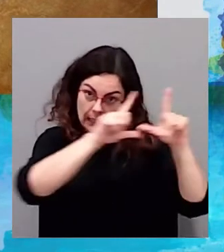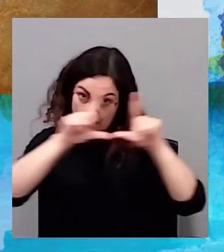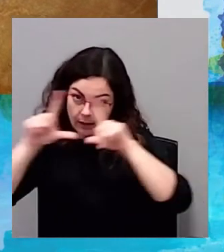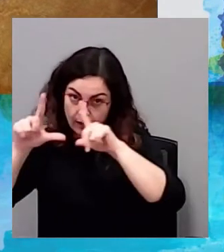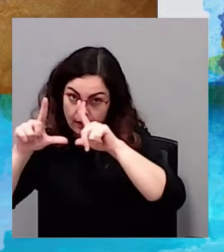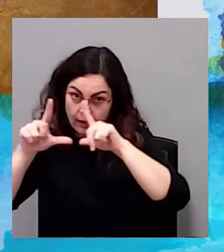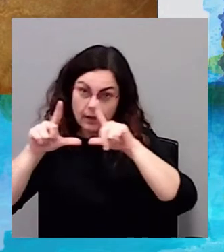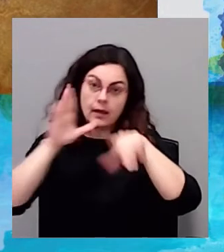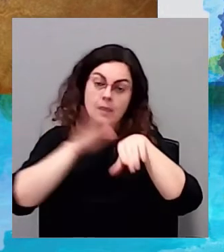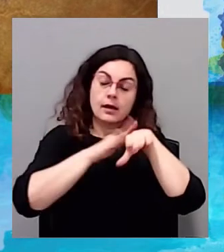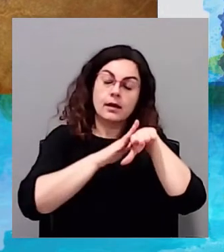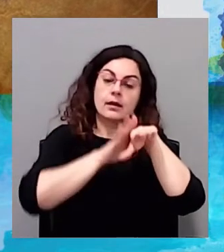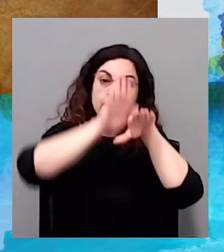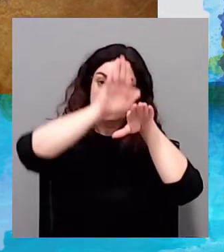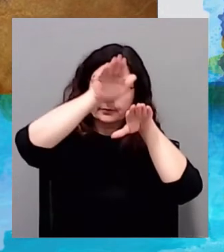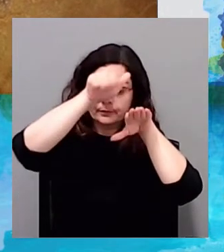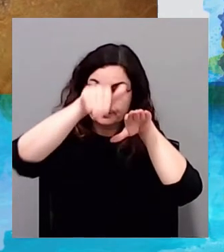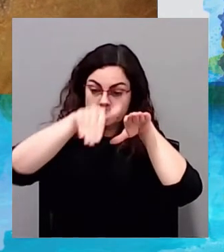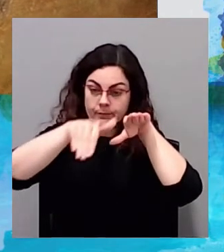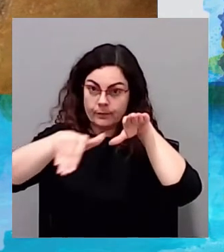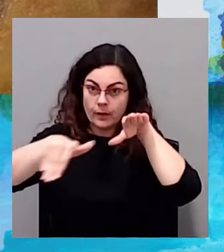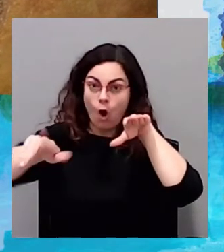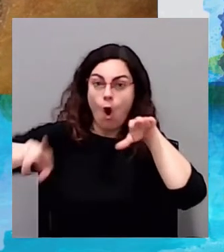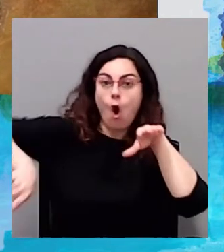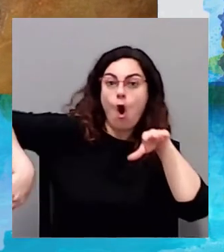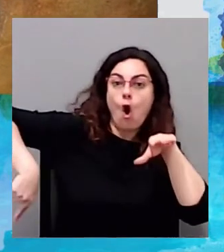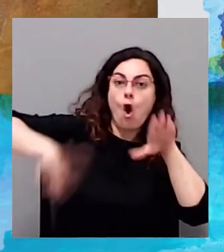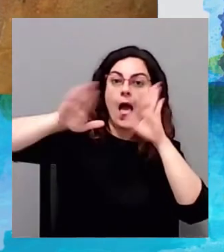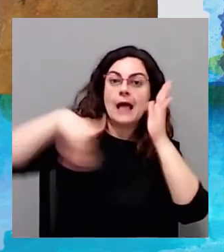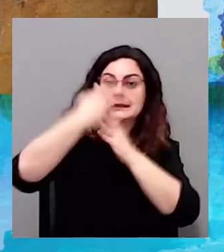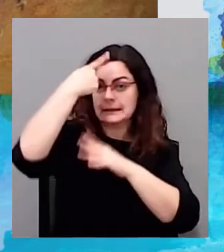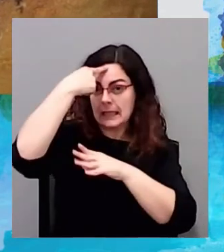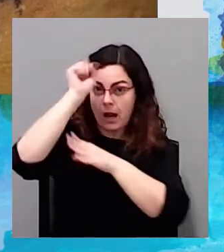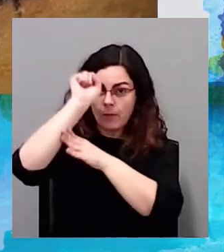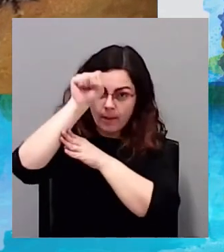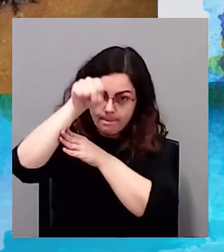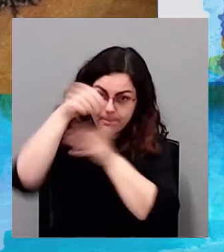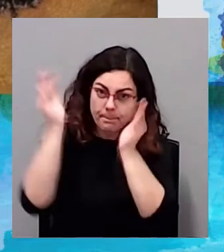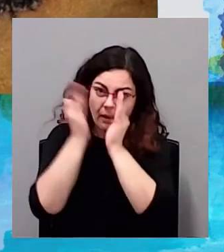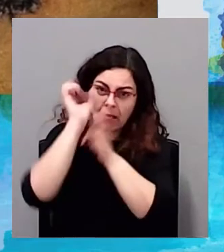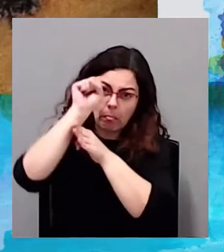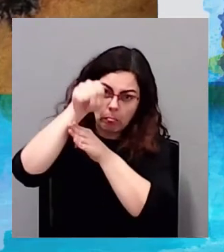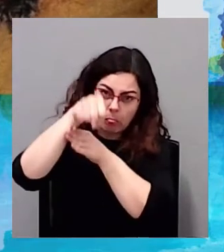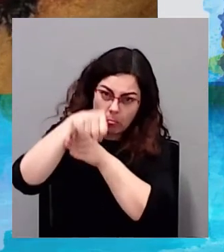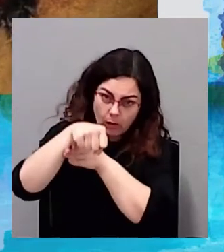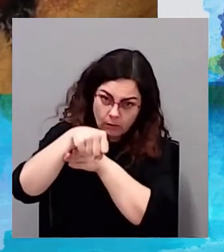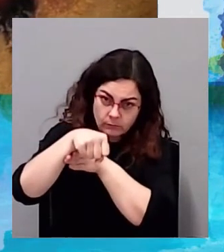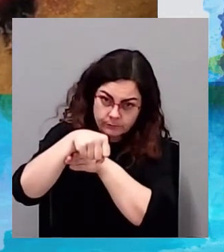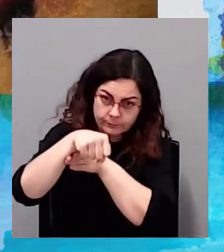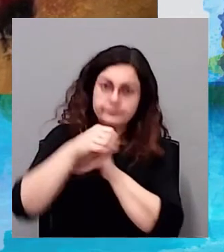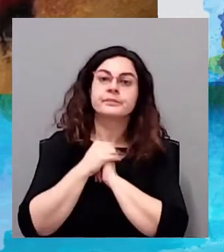left, we see this slope of the back going up to the head,